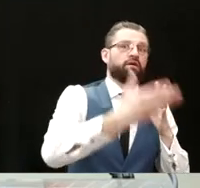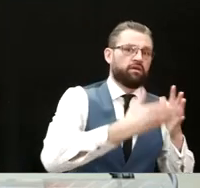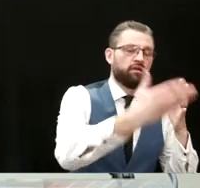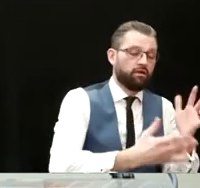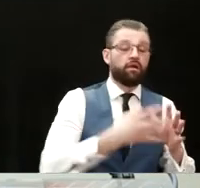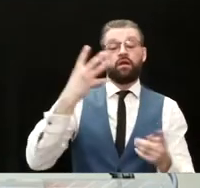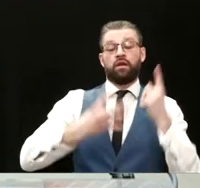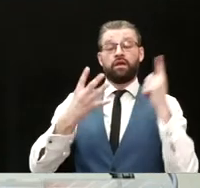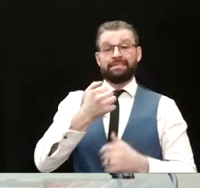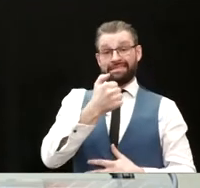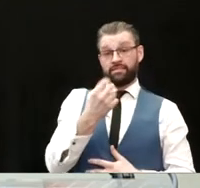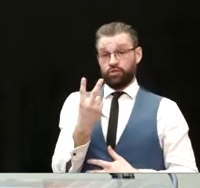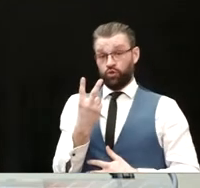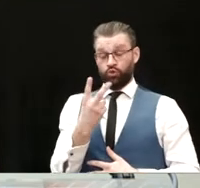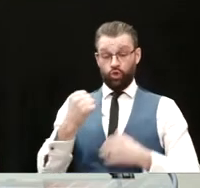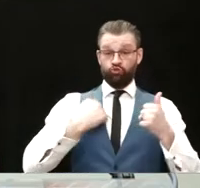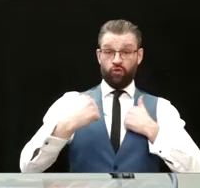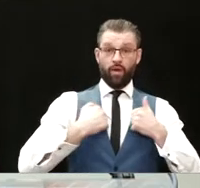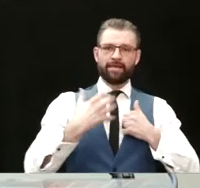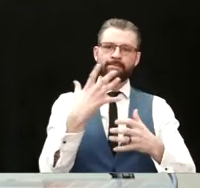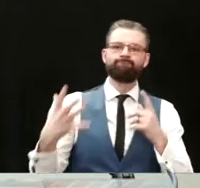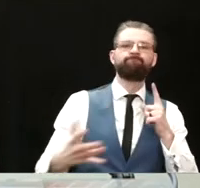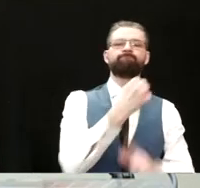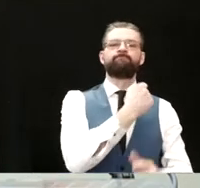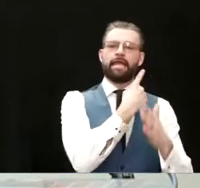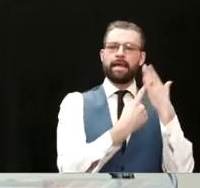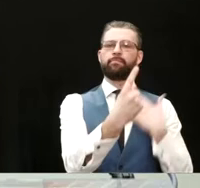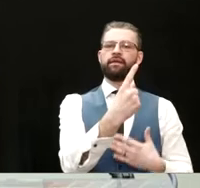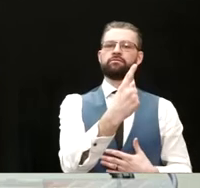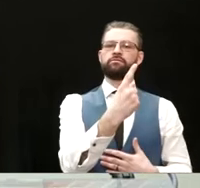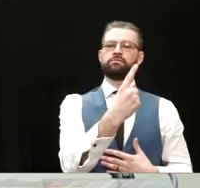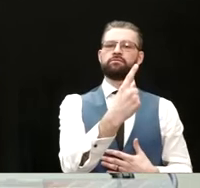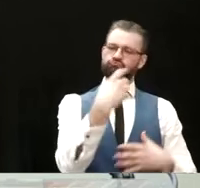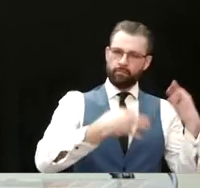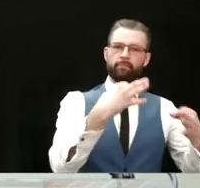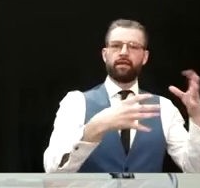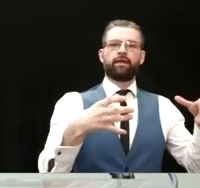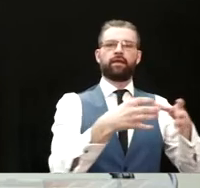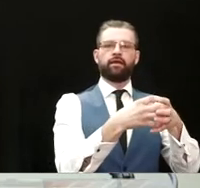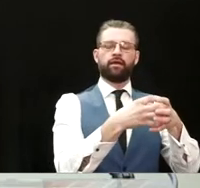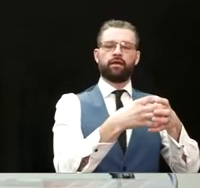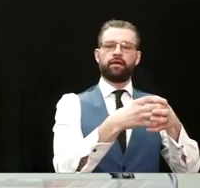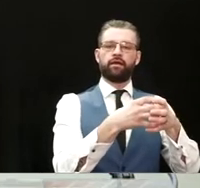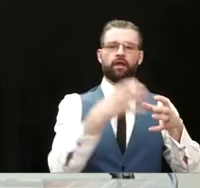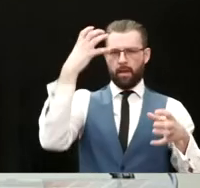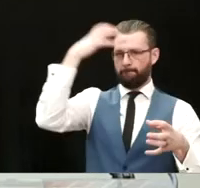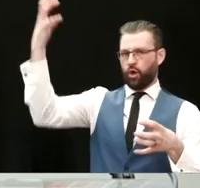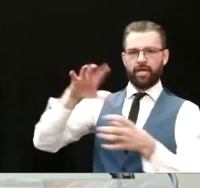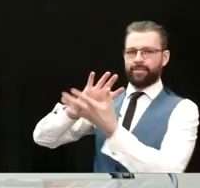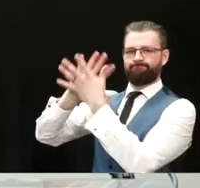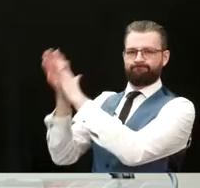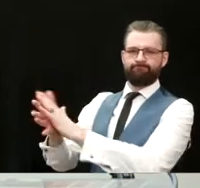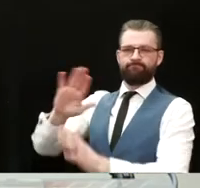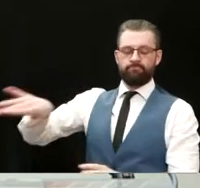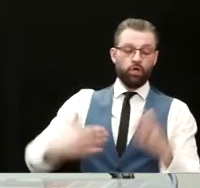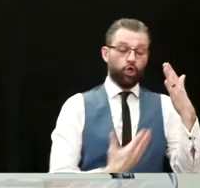In 1962, Rwanda gained independence and became a republic, abolishing the monarchy, but